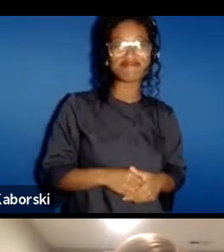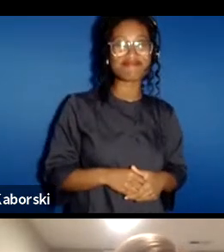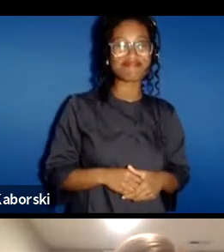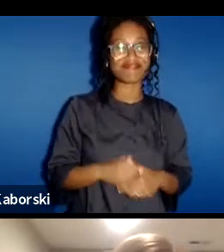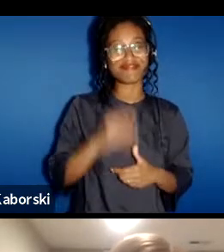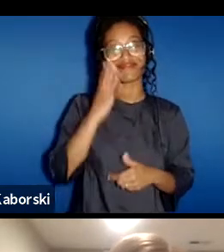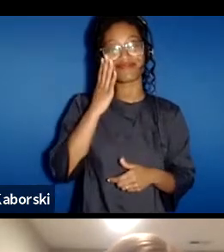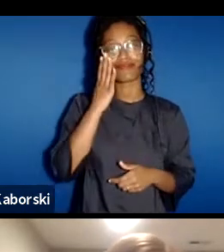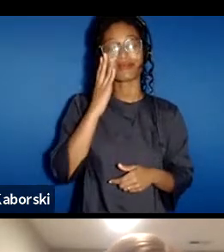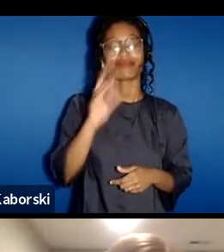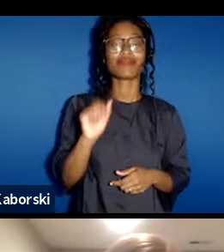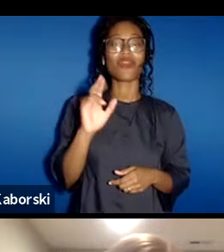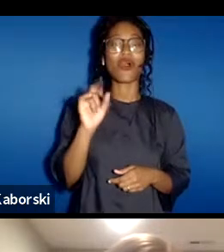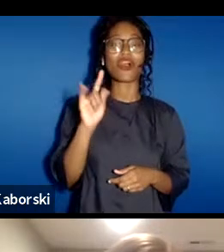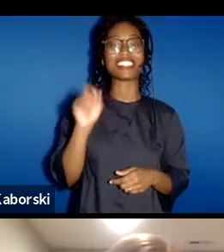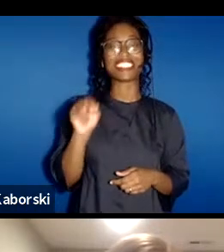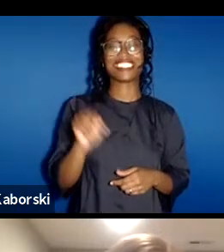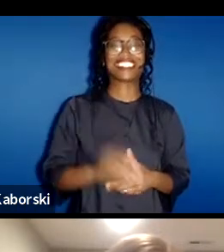Austin?